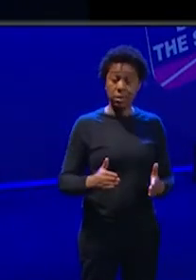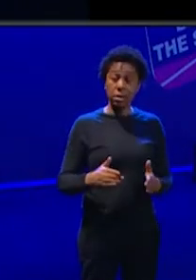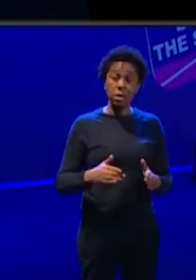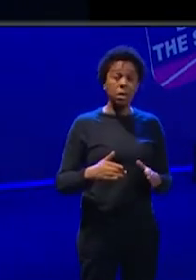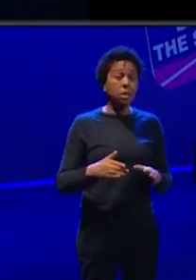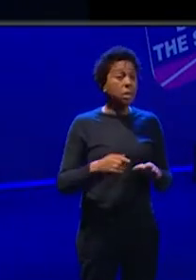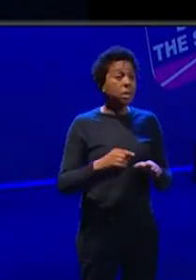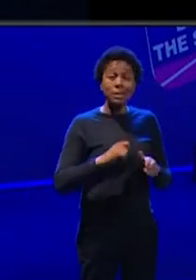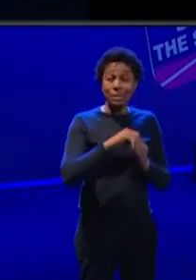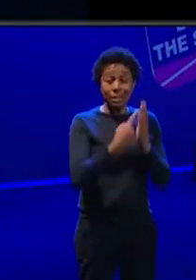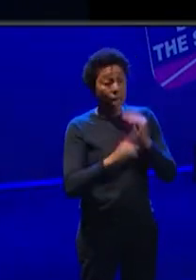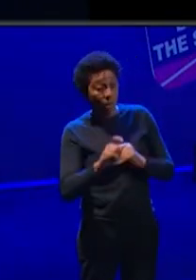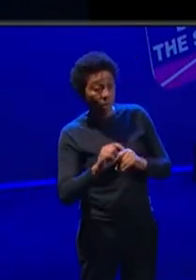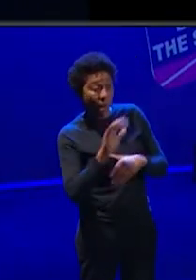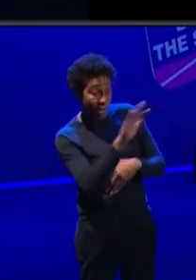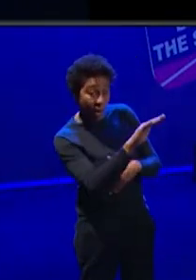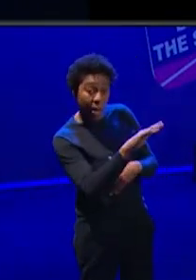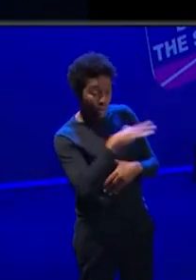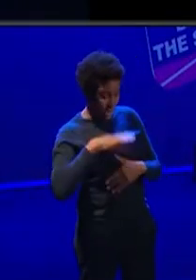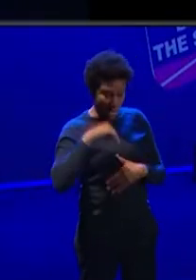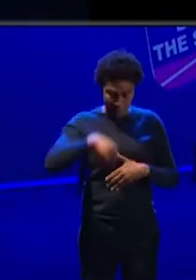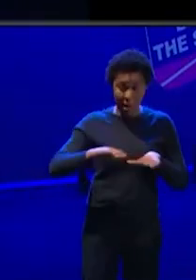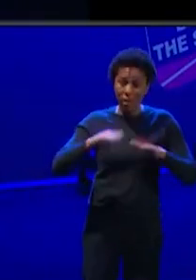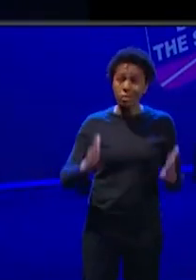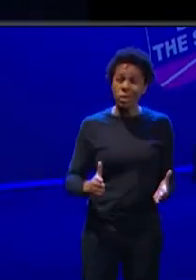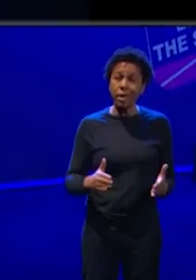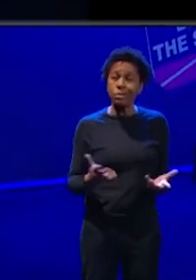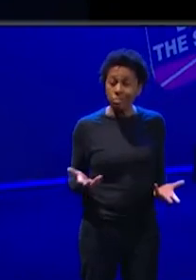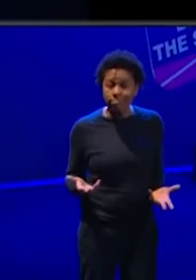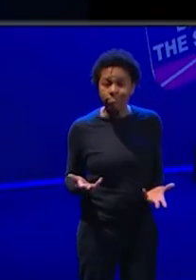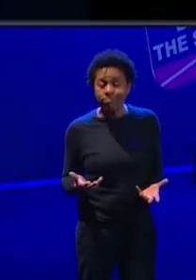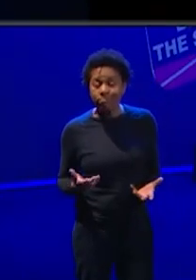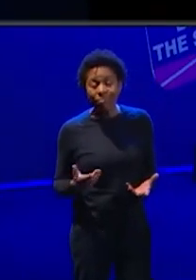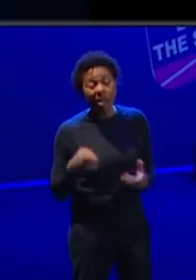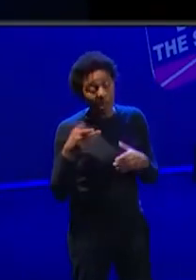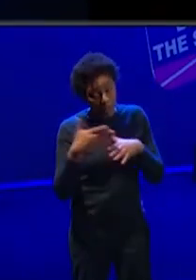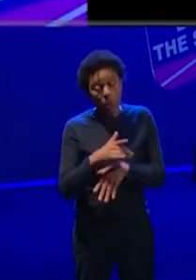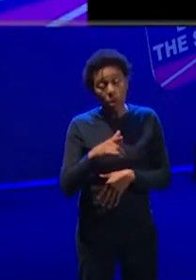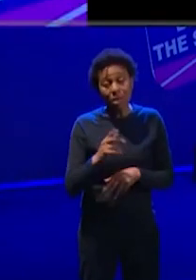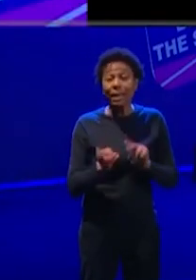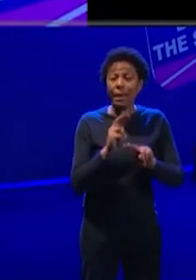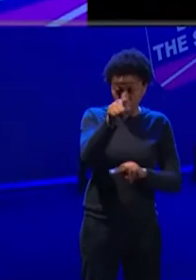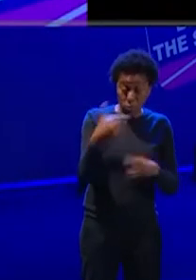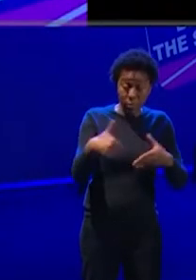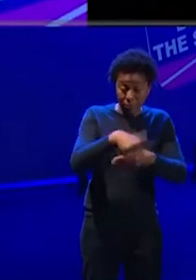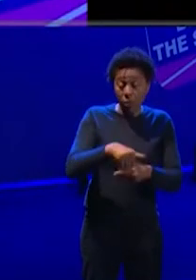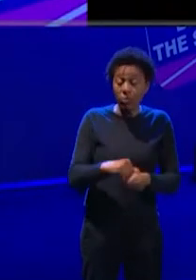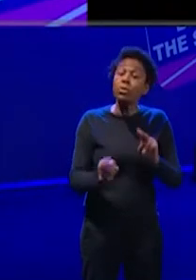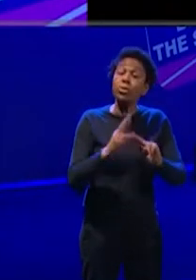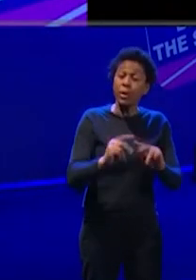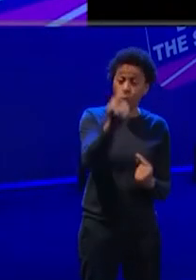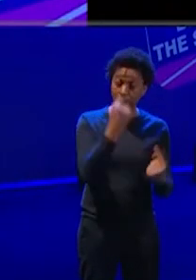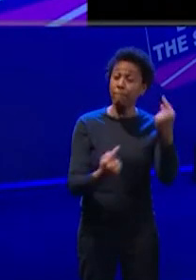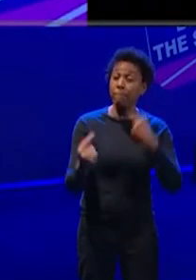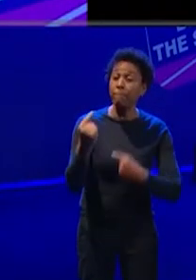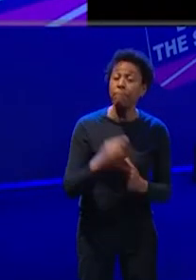should come, because like I say, it is absolutely brilliant when it works, and it works if you all come. Yeah. Yes. Can I